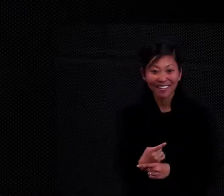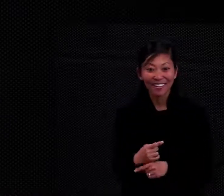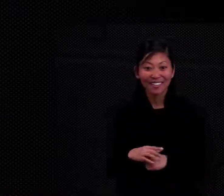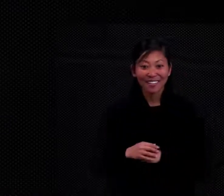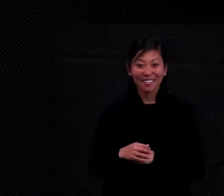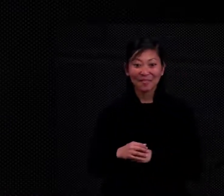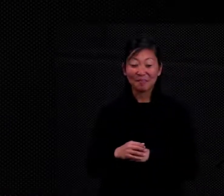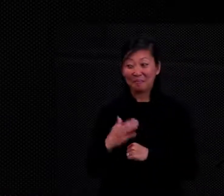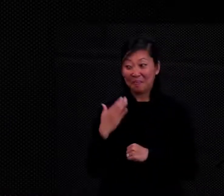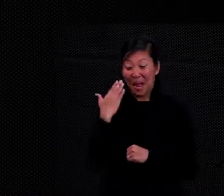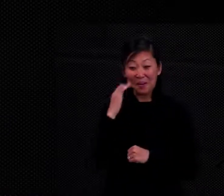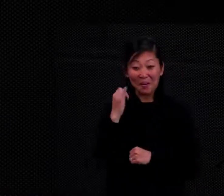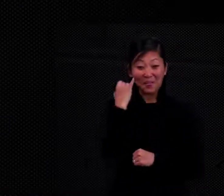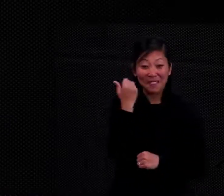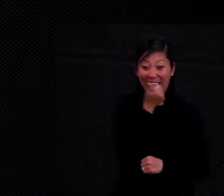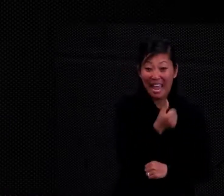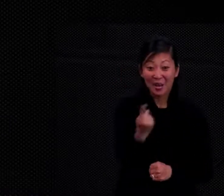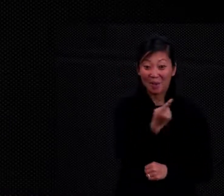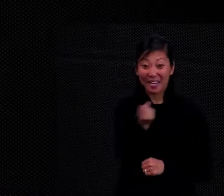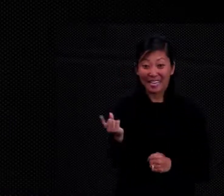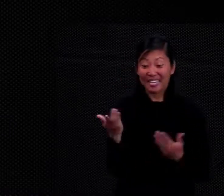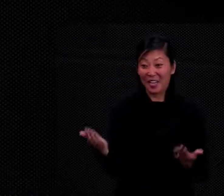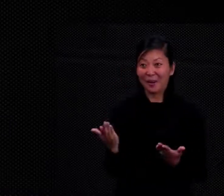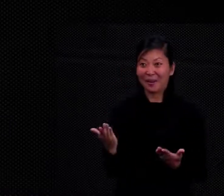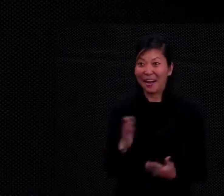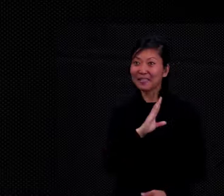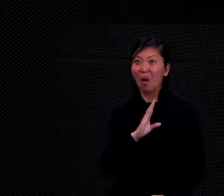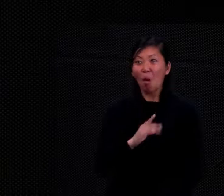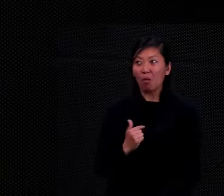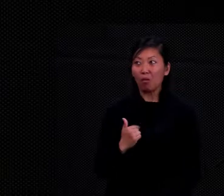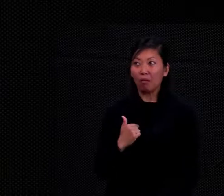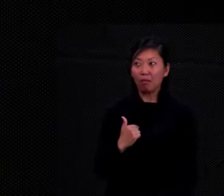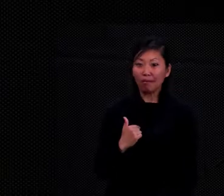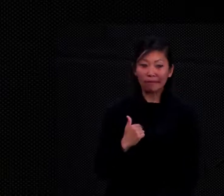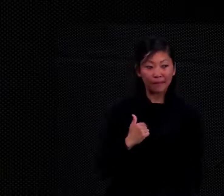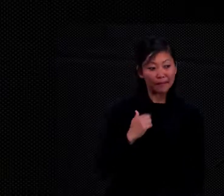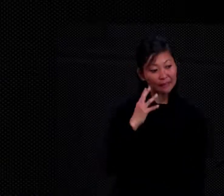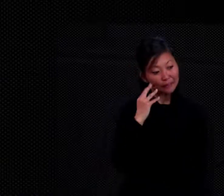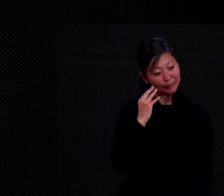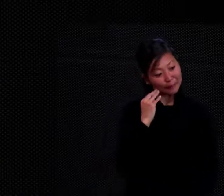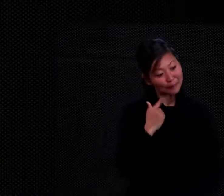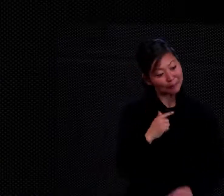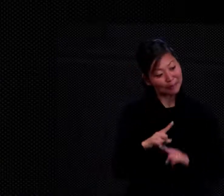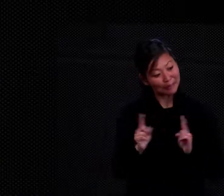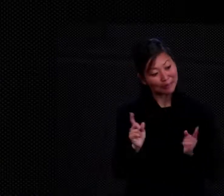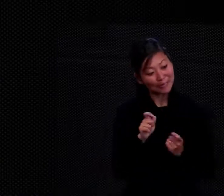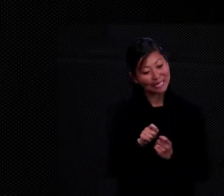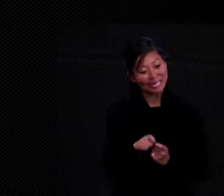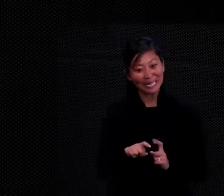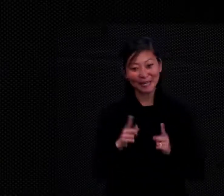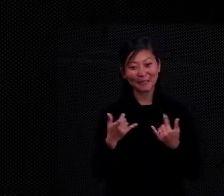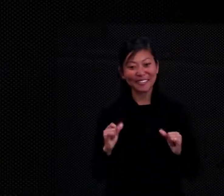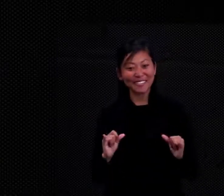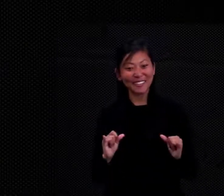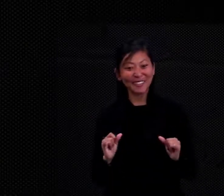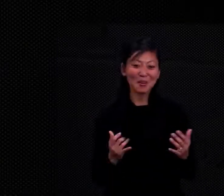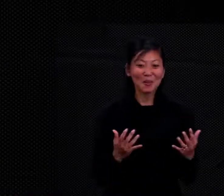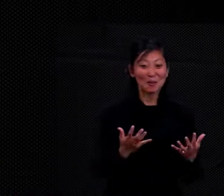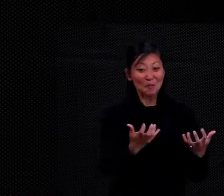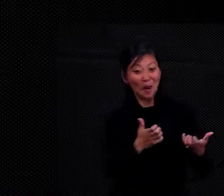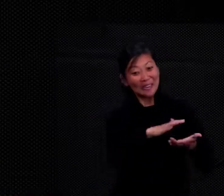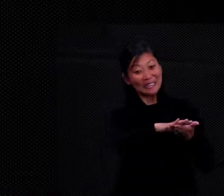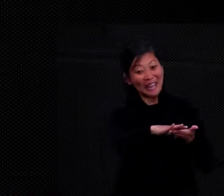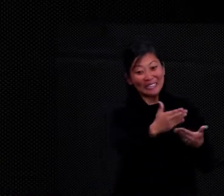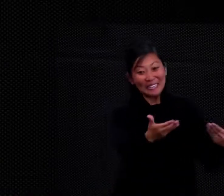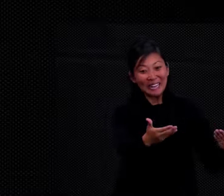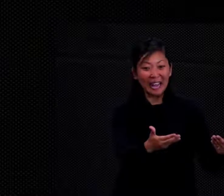I don't know if there's one of us in here that hasn't lived that exact same scenario with different particulars out at some point in our life.